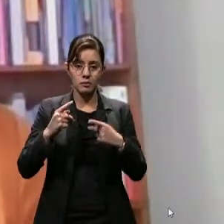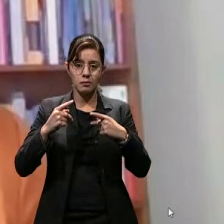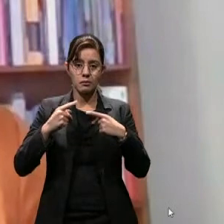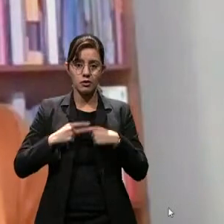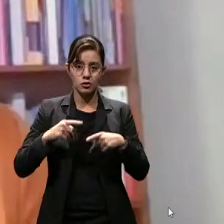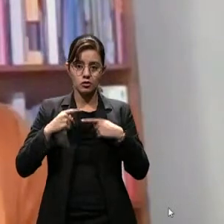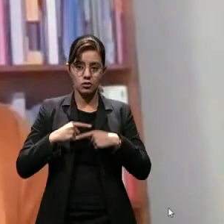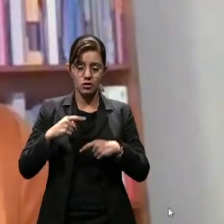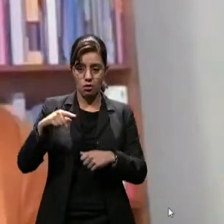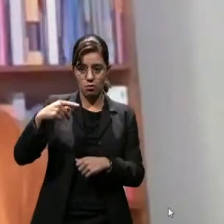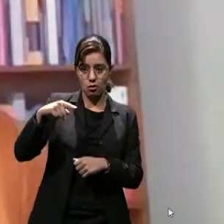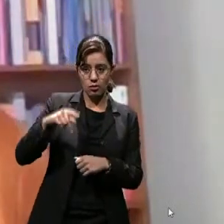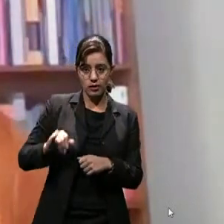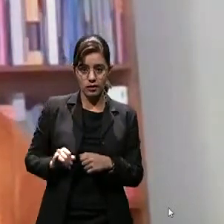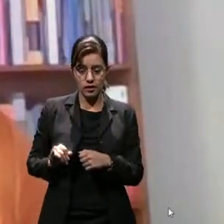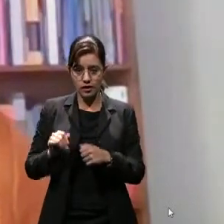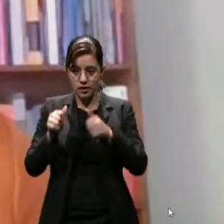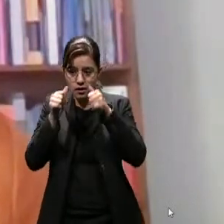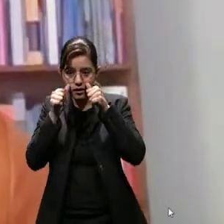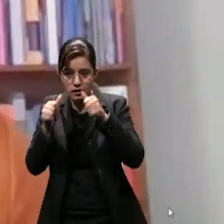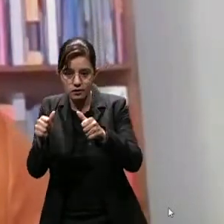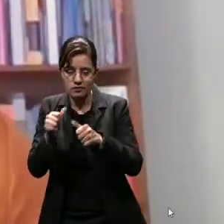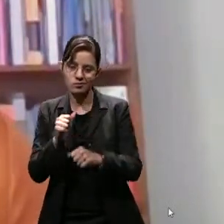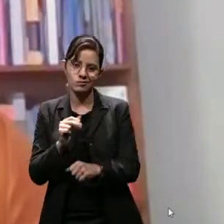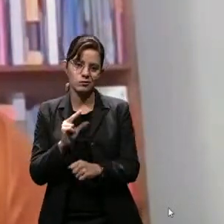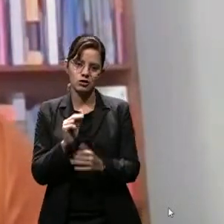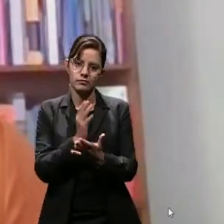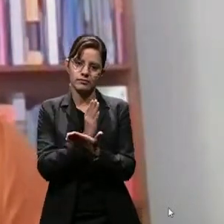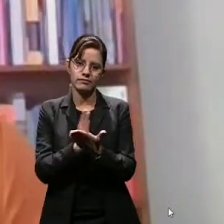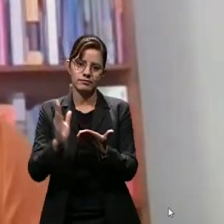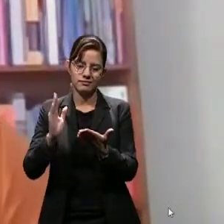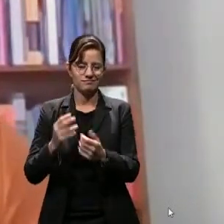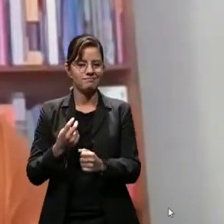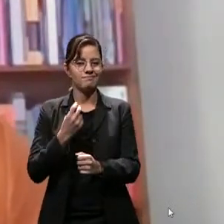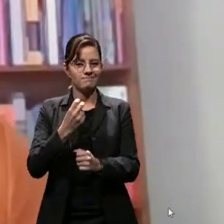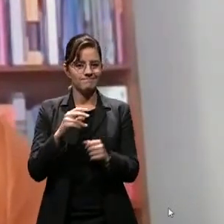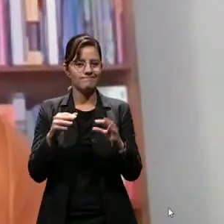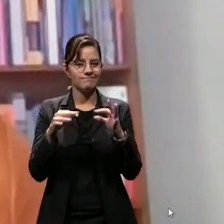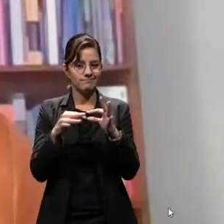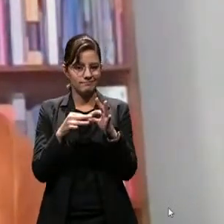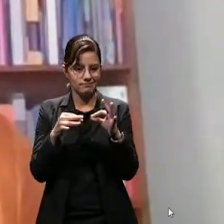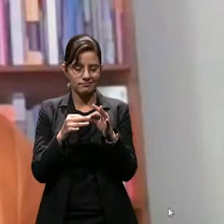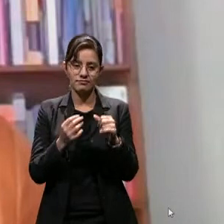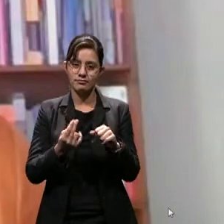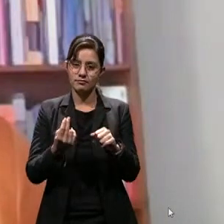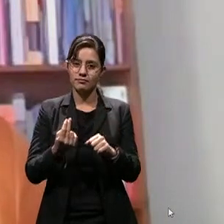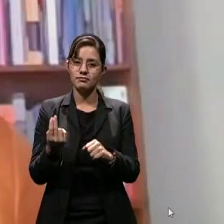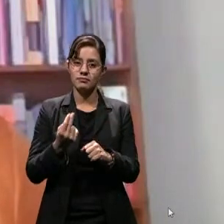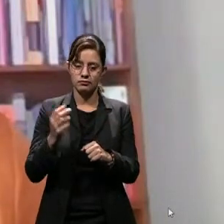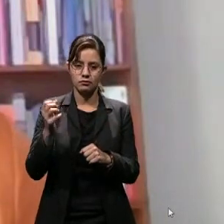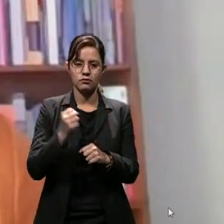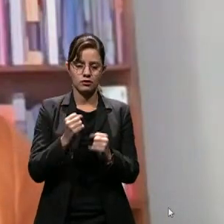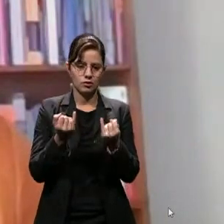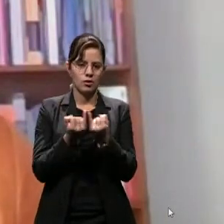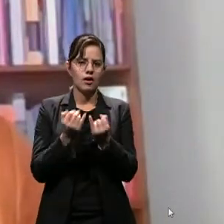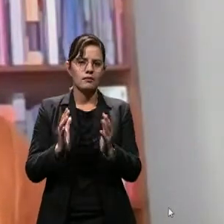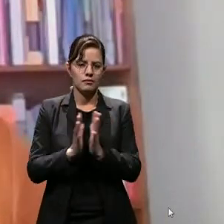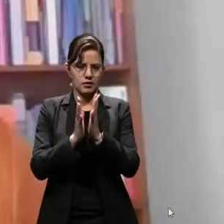out. It is also proposed that there be an appeal